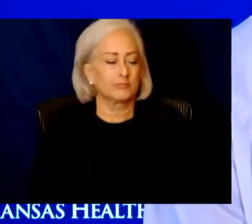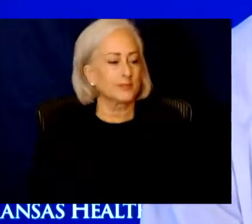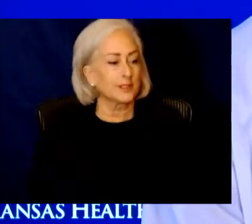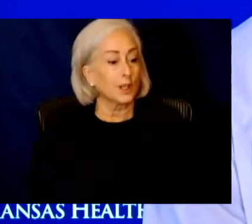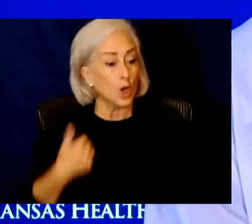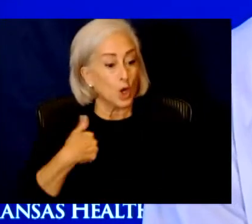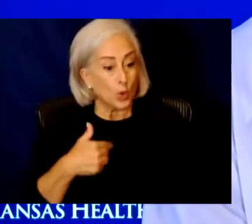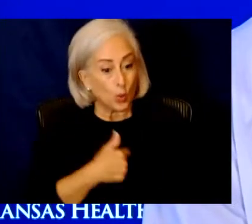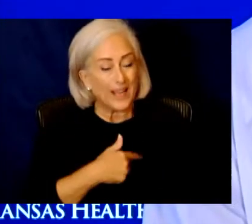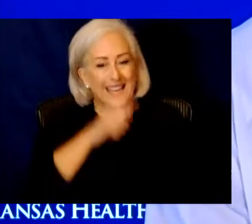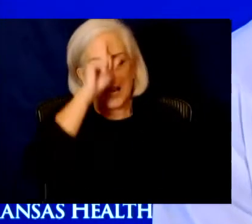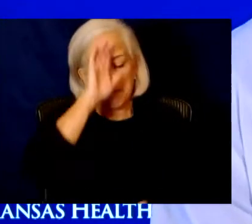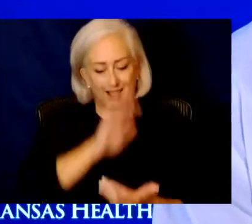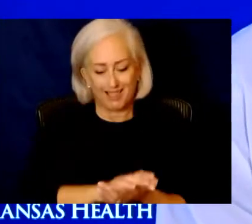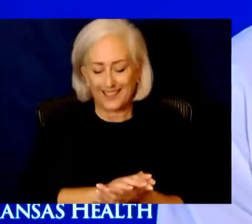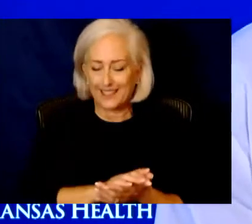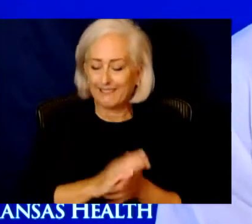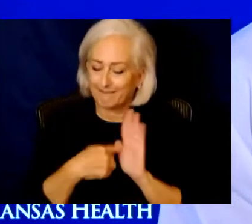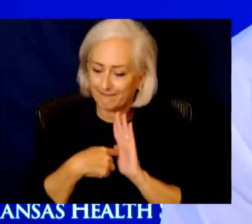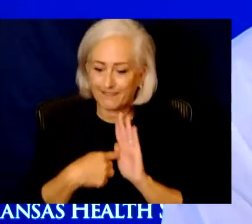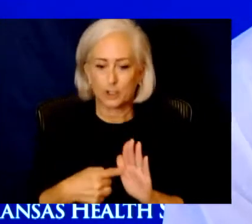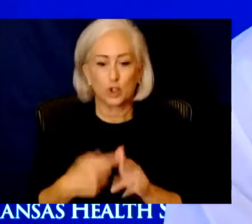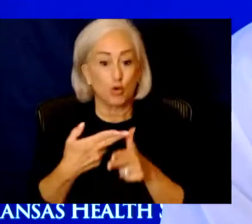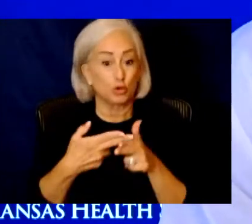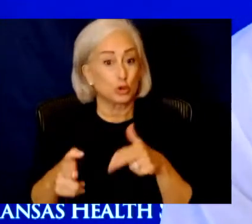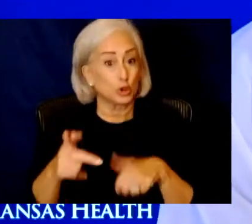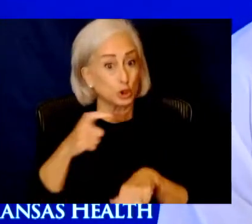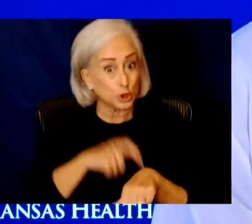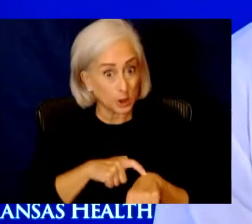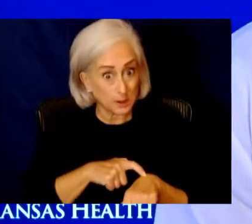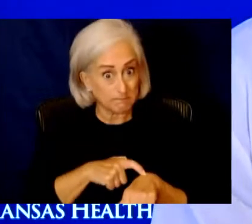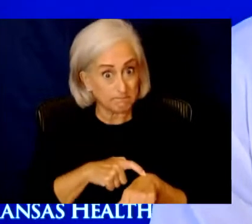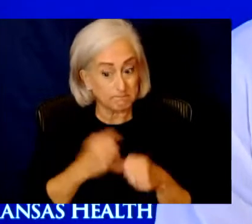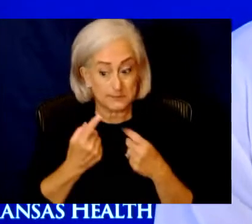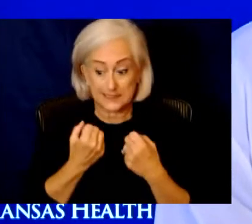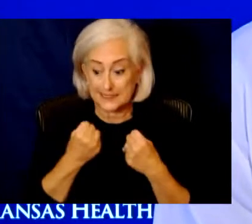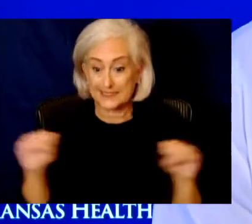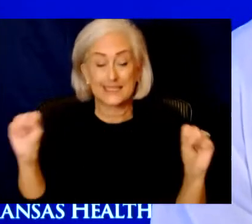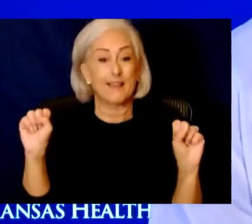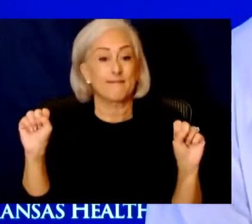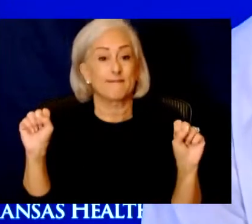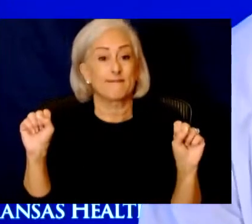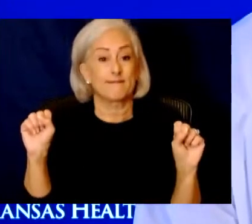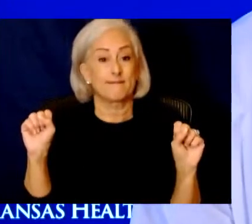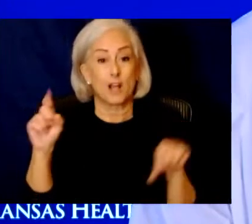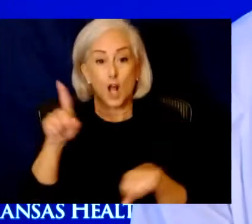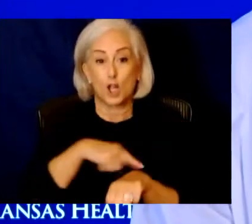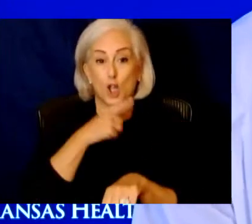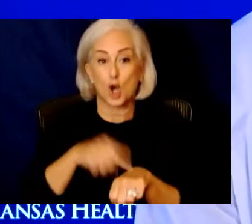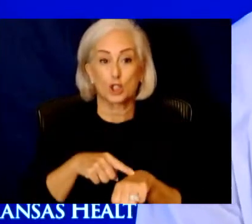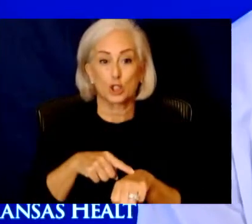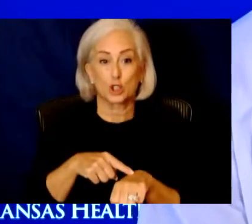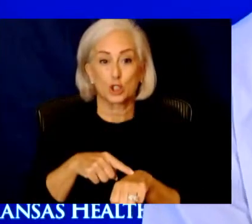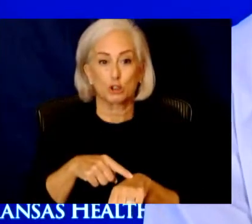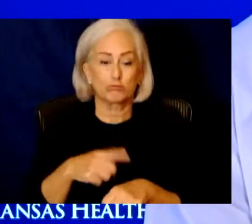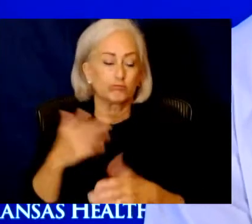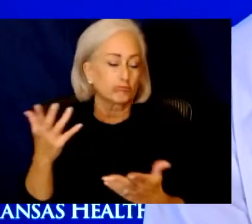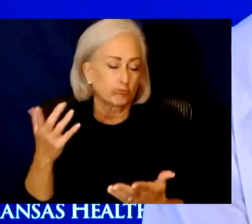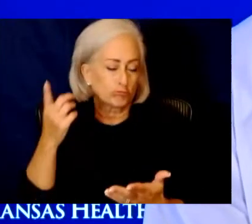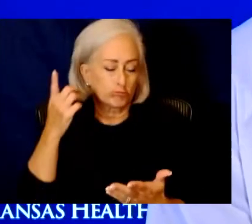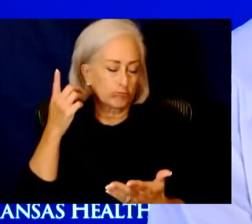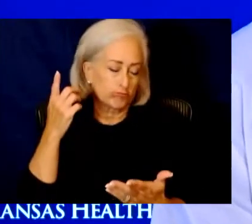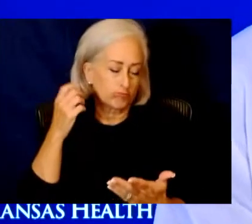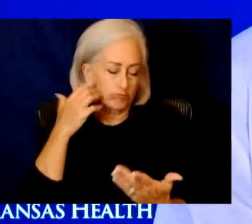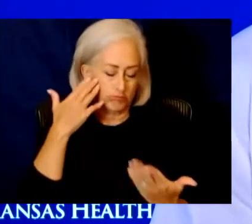shown that certainly in the short term, they have been safe. Any long-term, I don't think we really believe that. And again, the VRBPAC, there